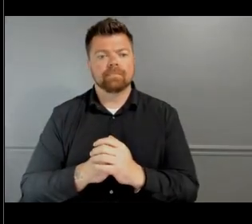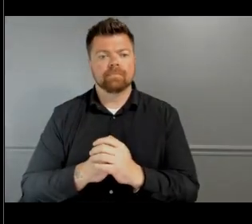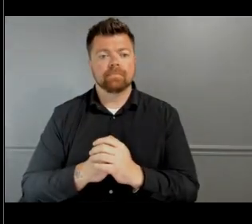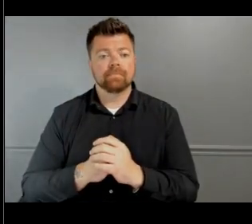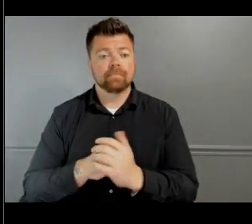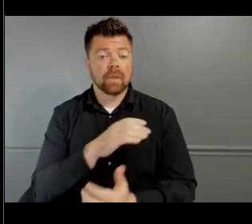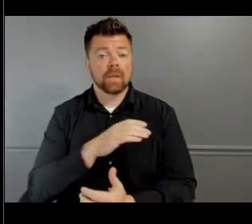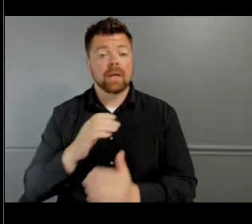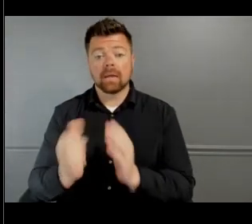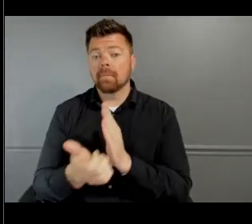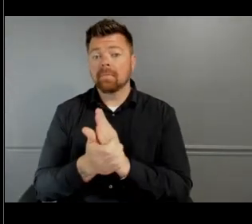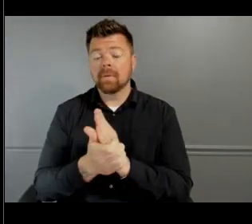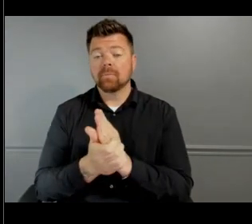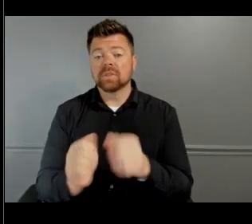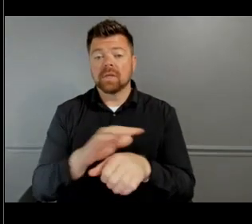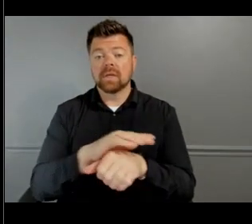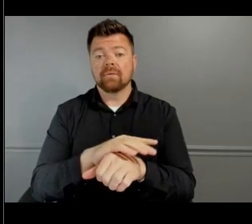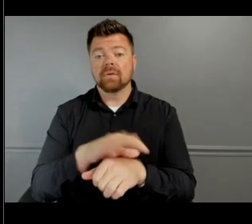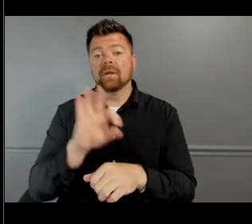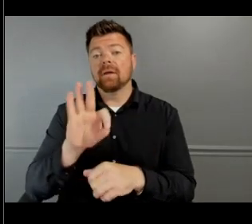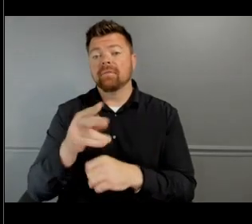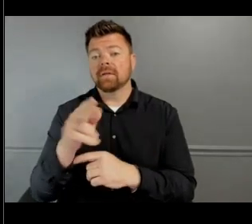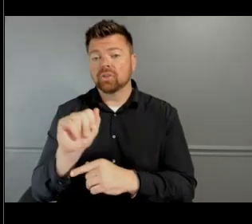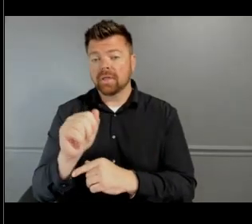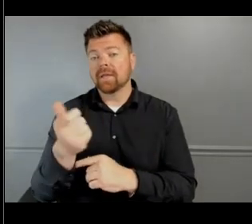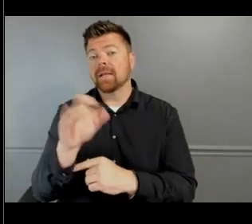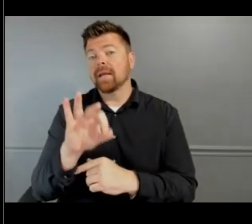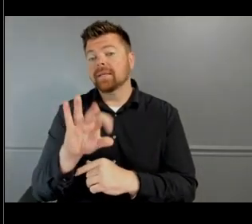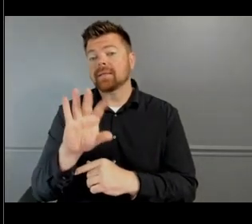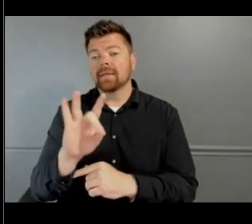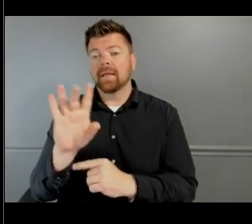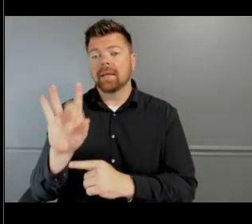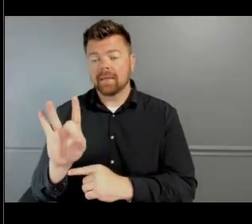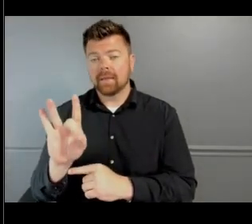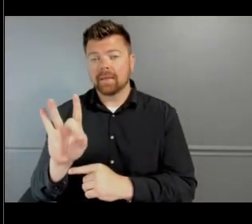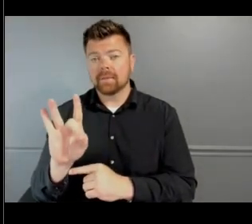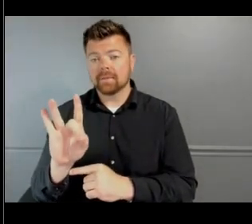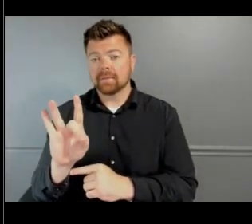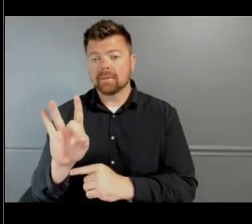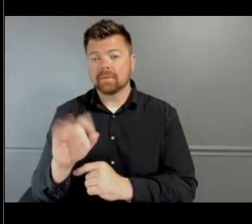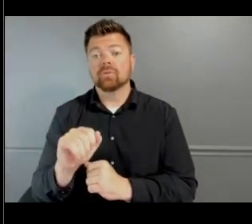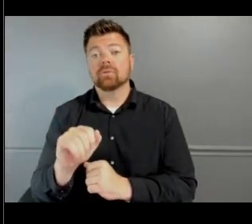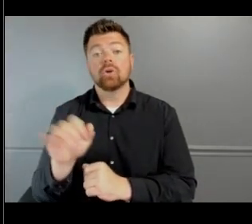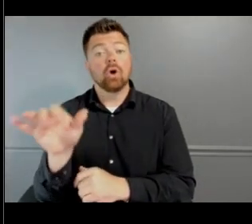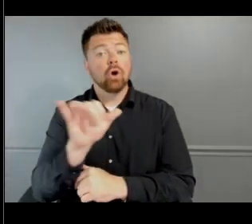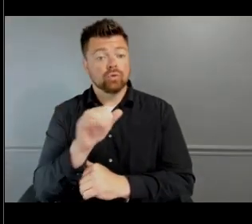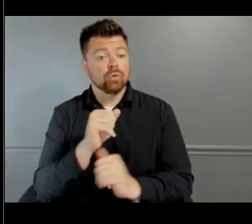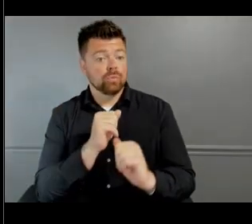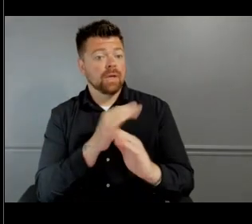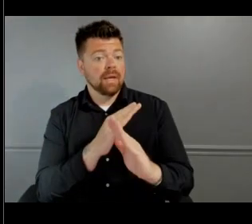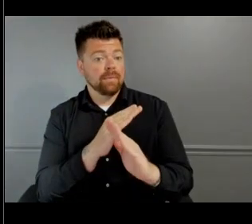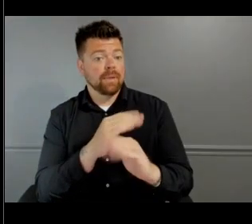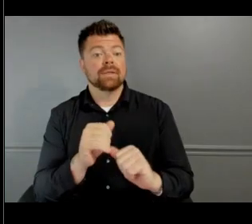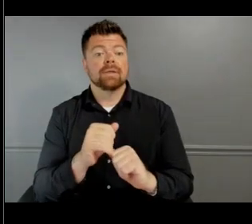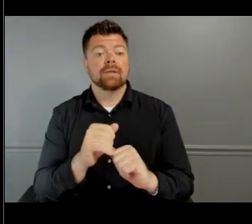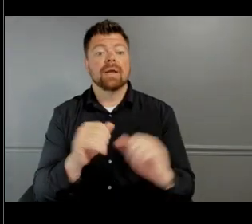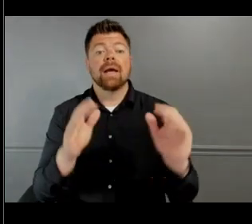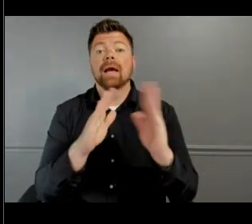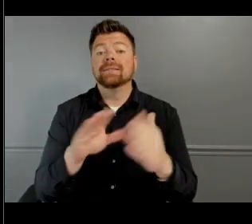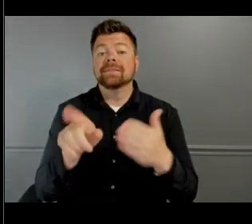Congress amended the coverage of the FHA in 1988 to also prohibit